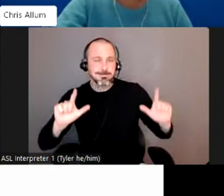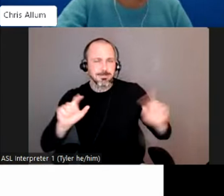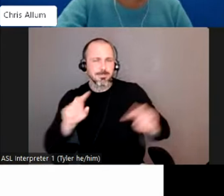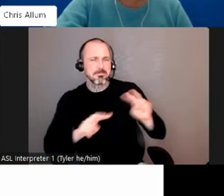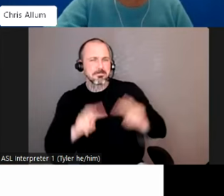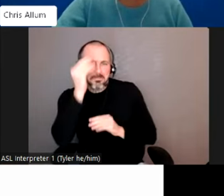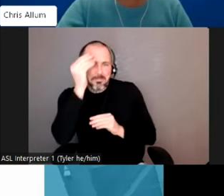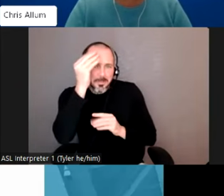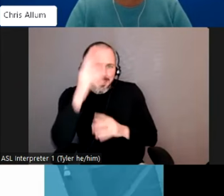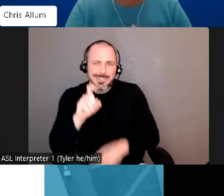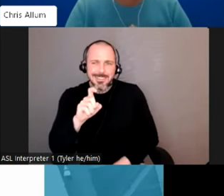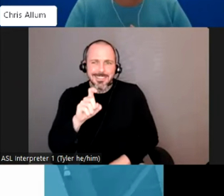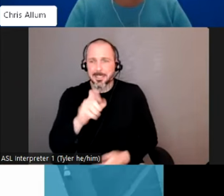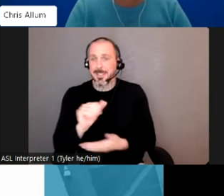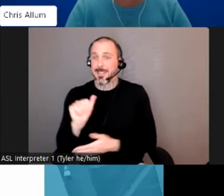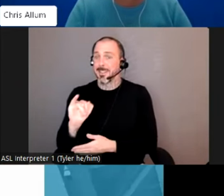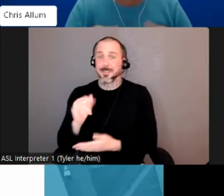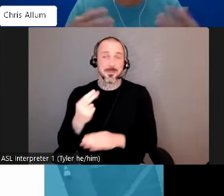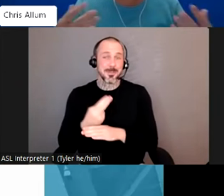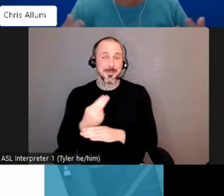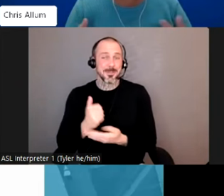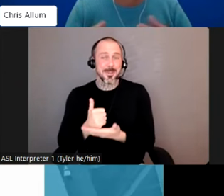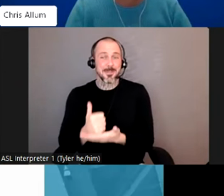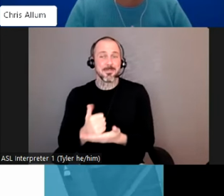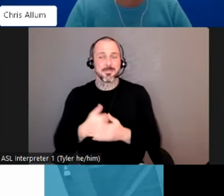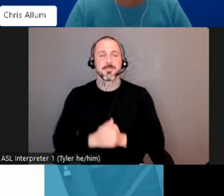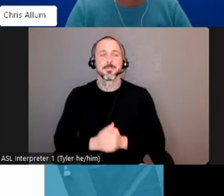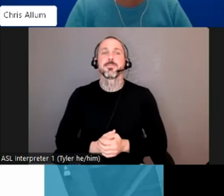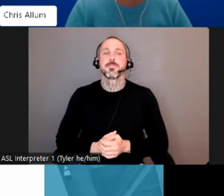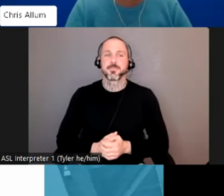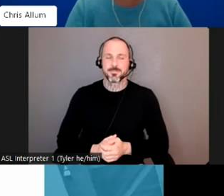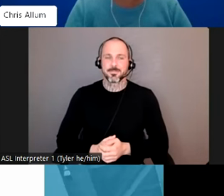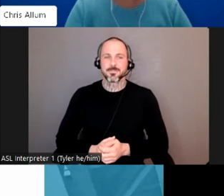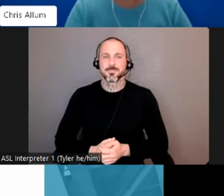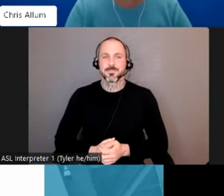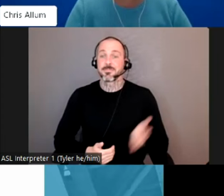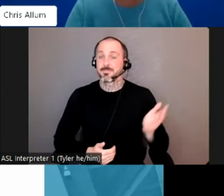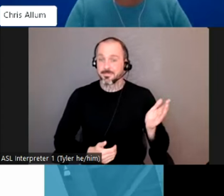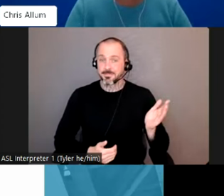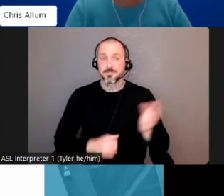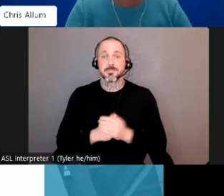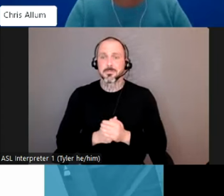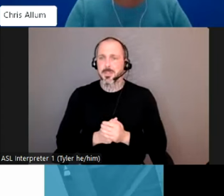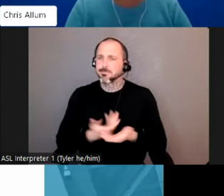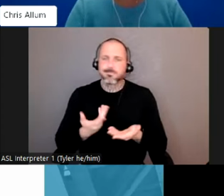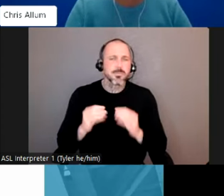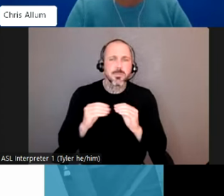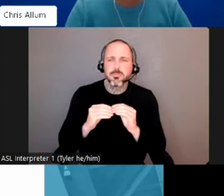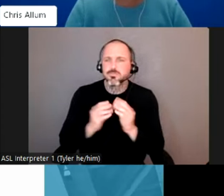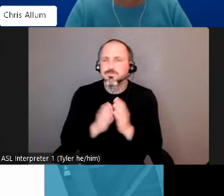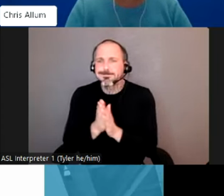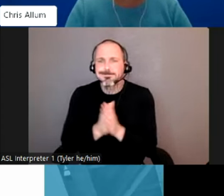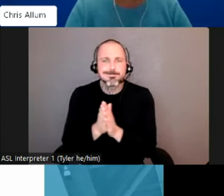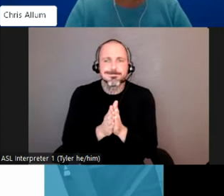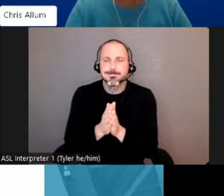information. And lastly, different ways that you can get more information, keep informed, find